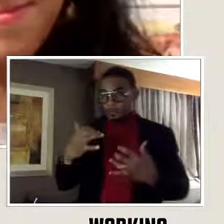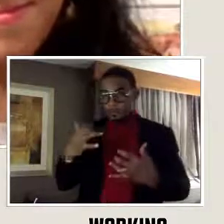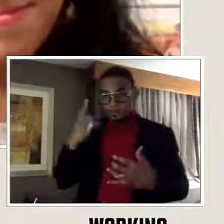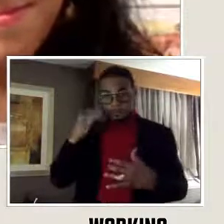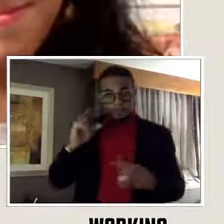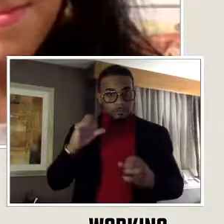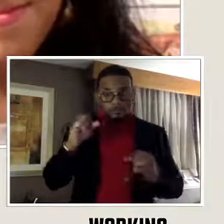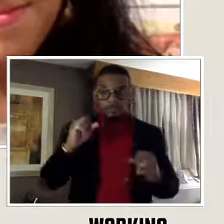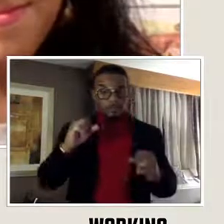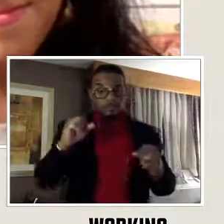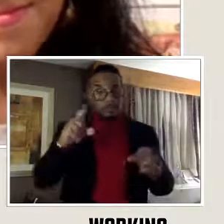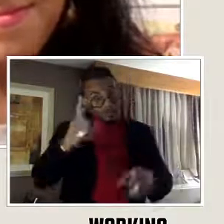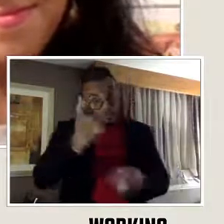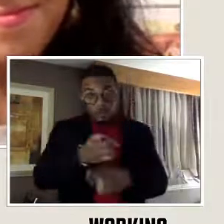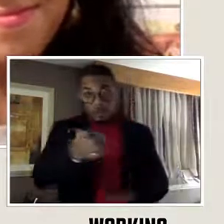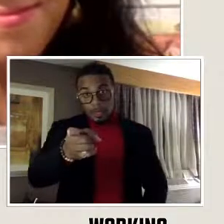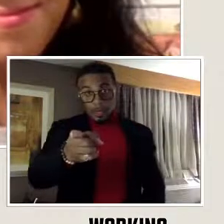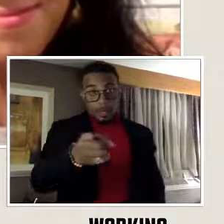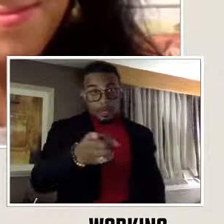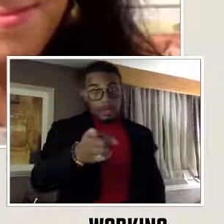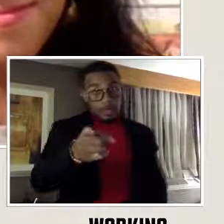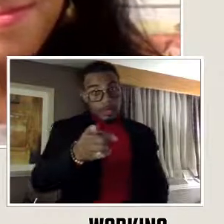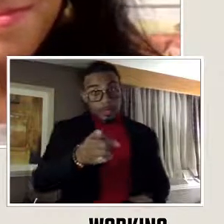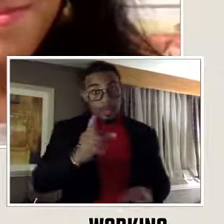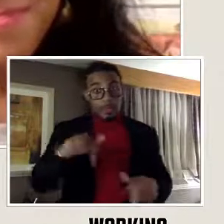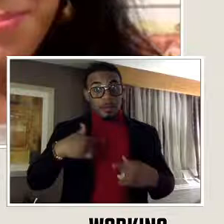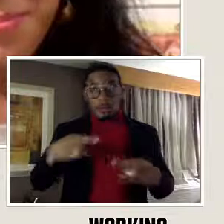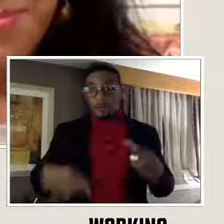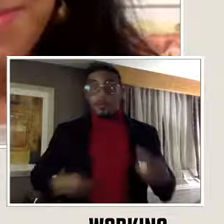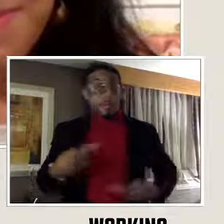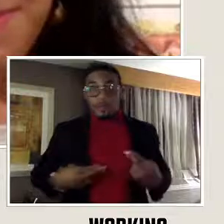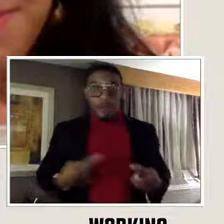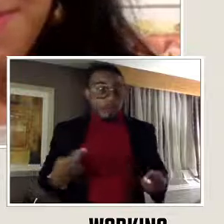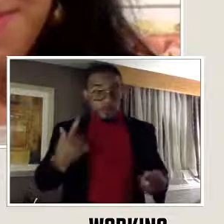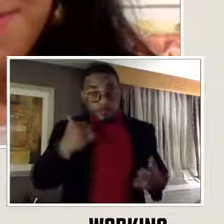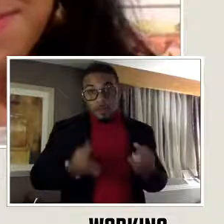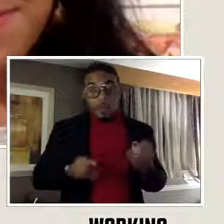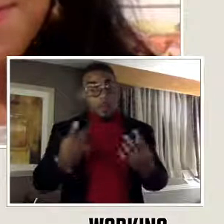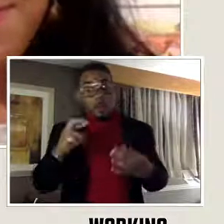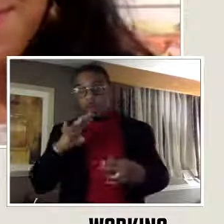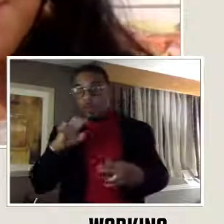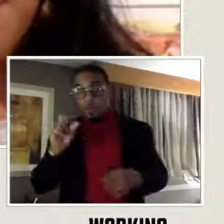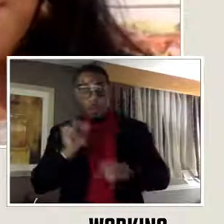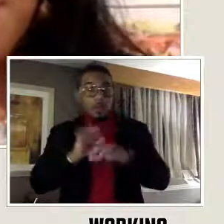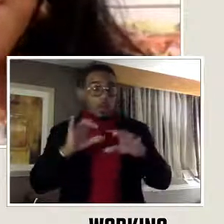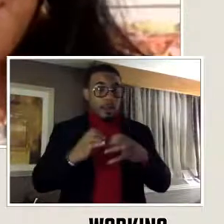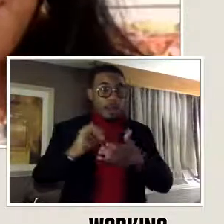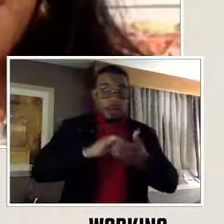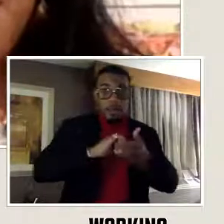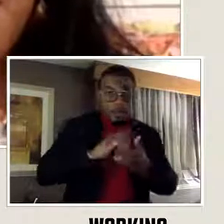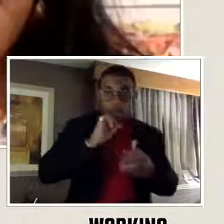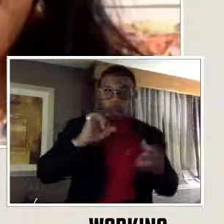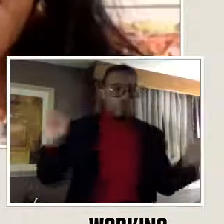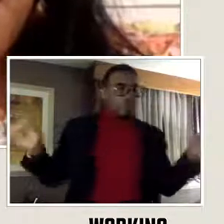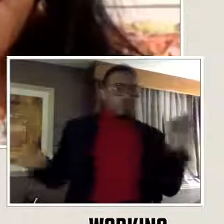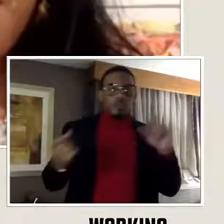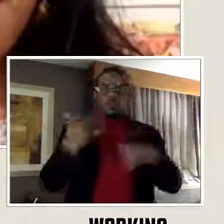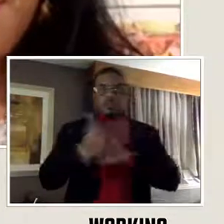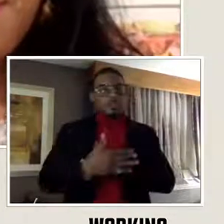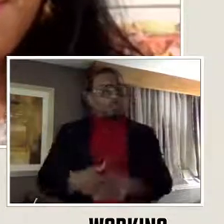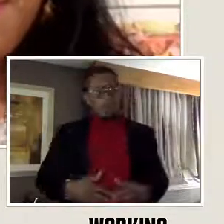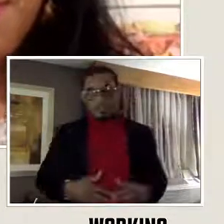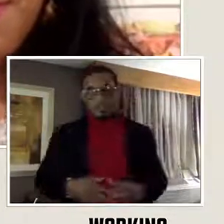that. This is, you're right. Ayanna, you're right. This has been a revival for the multiracial working class alignment that's going to transform this